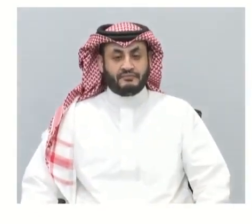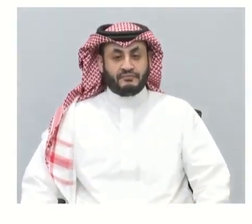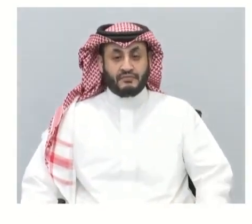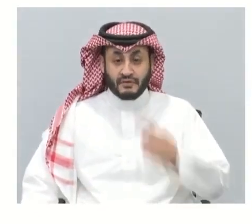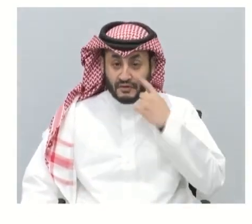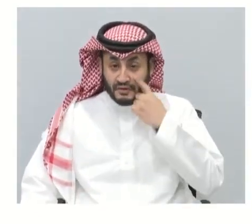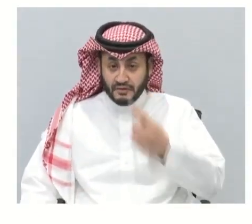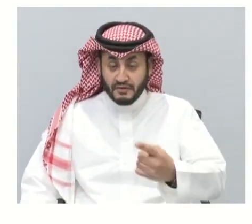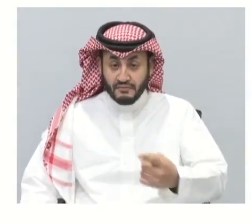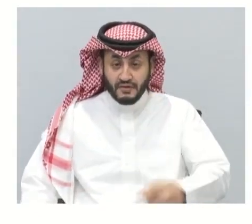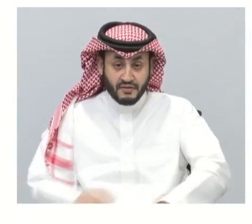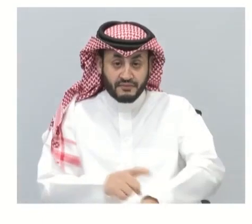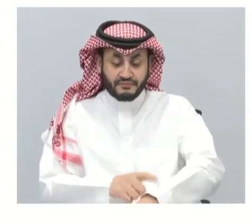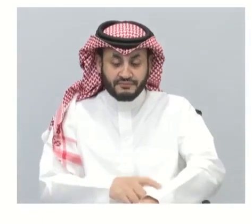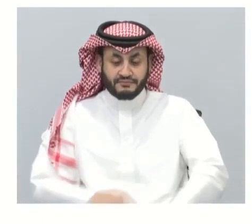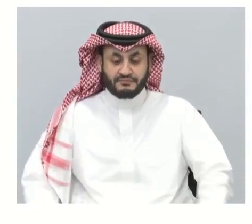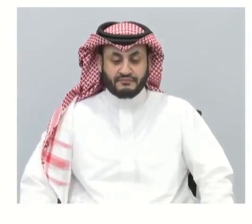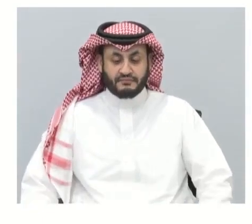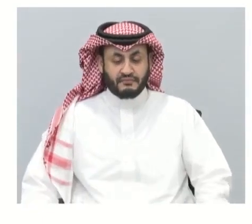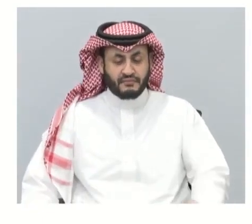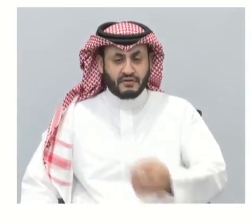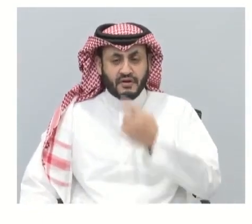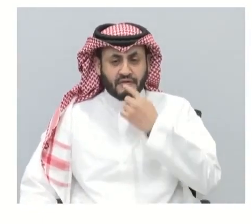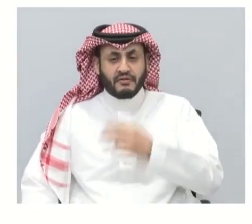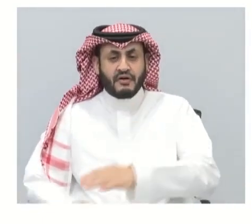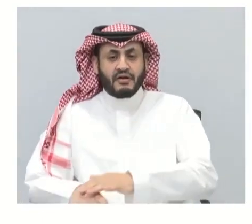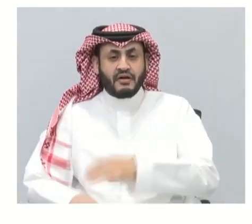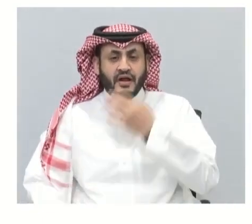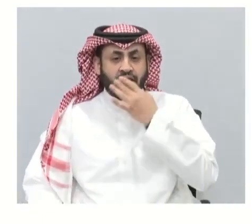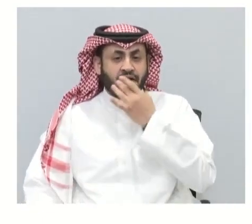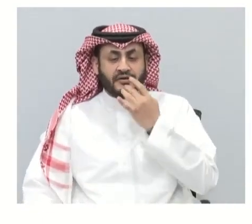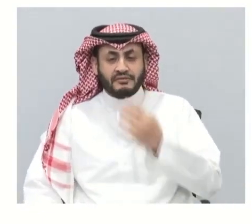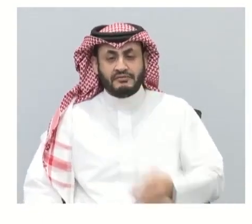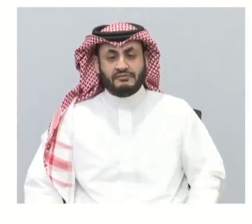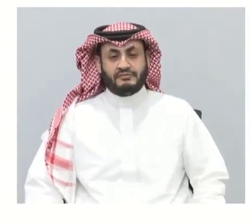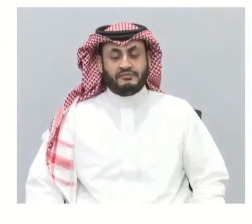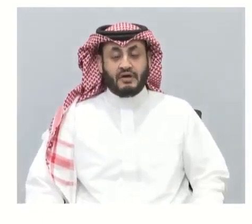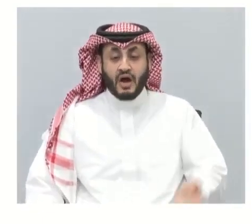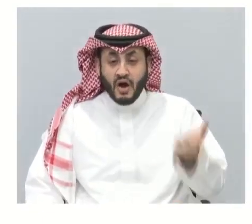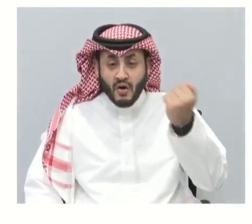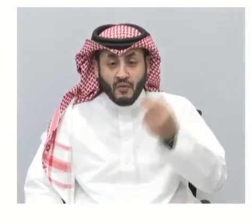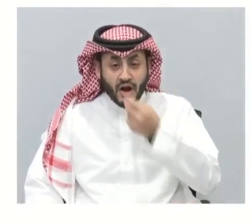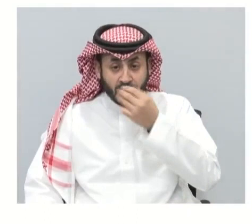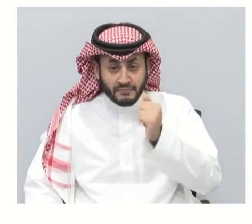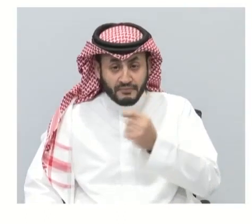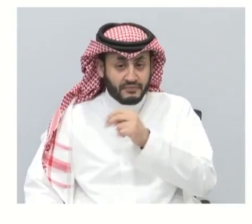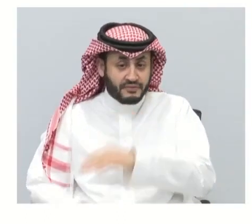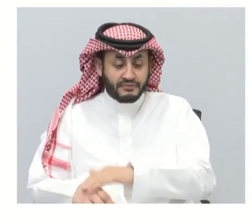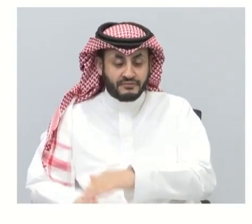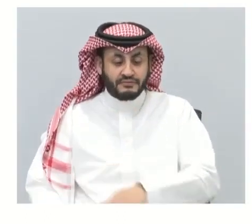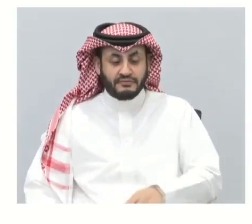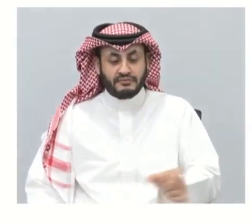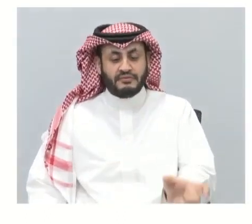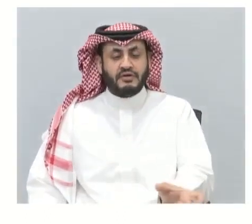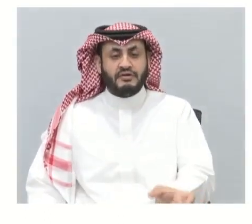waiting. Then someone is eating chocolate. Have you been eating chocolate? Then I have been